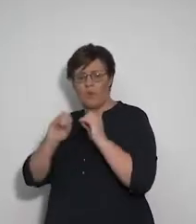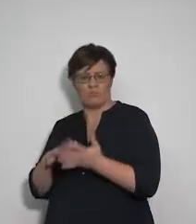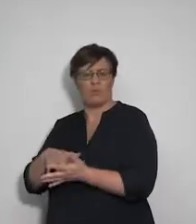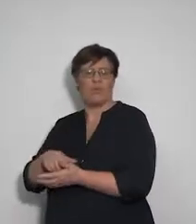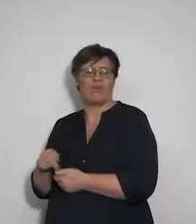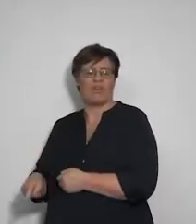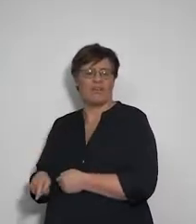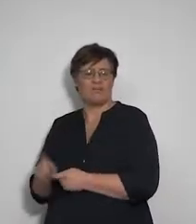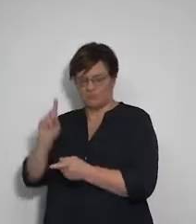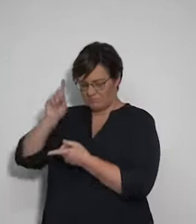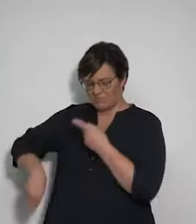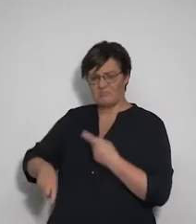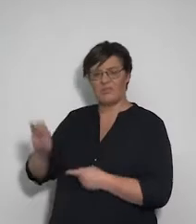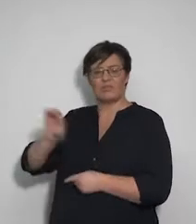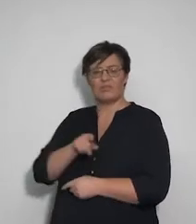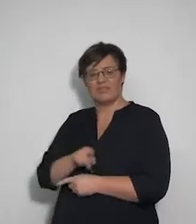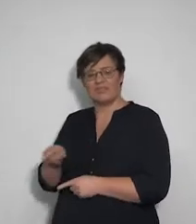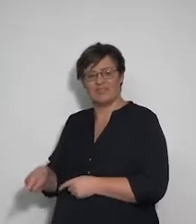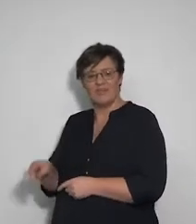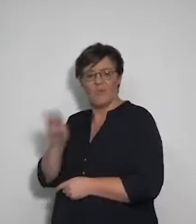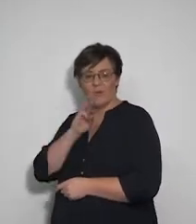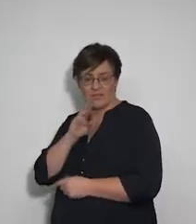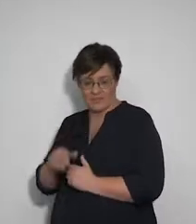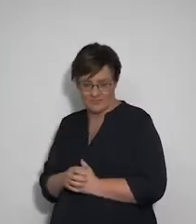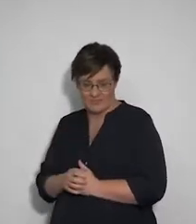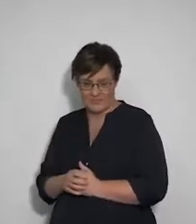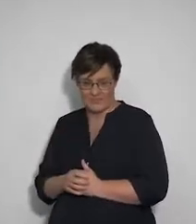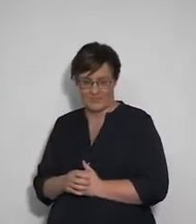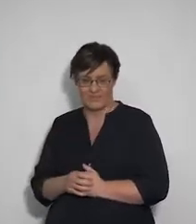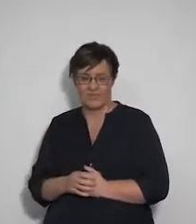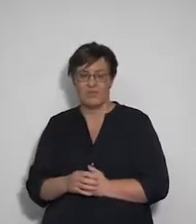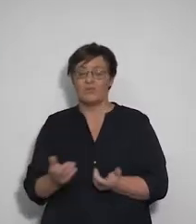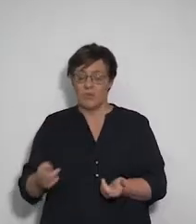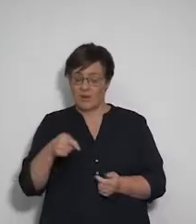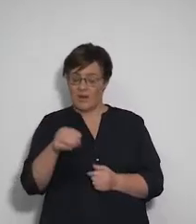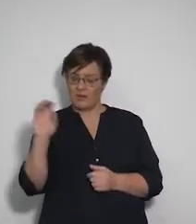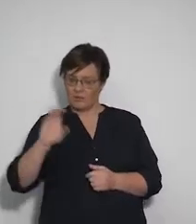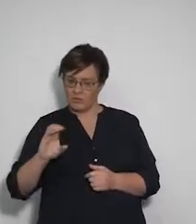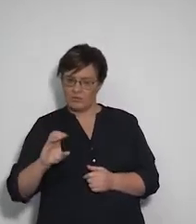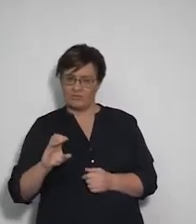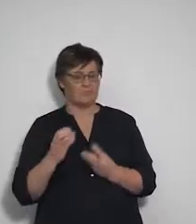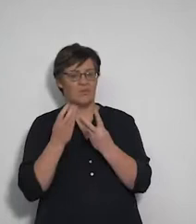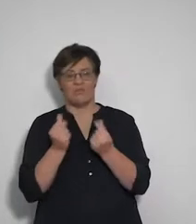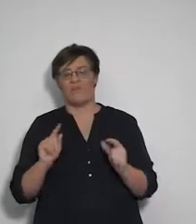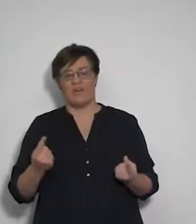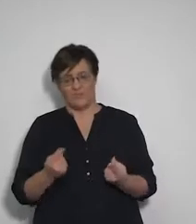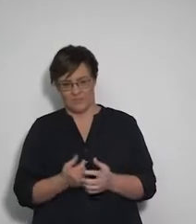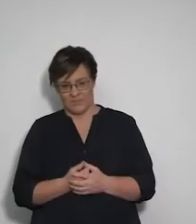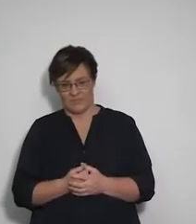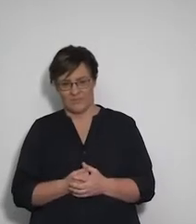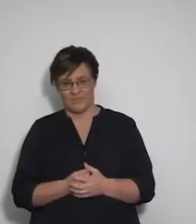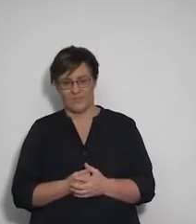are weaker than the forces between, the insoluble salt, it means those salts, they cannot dissolve in